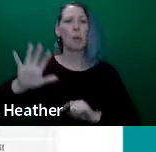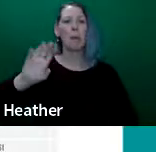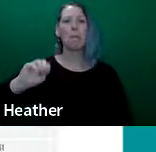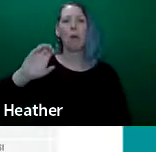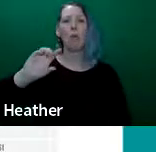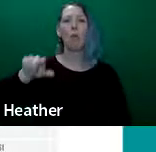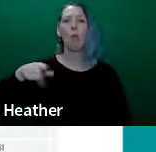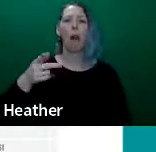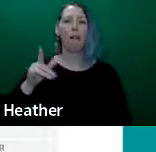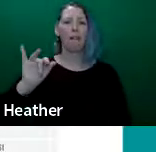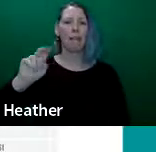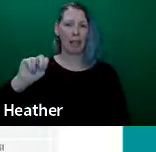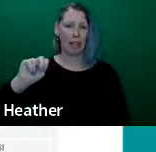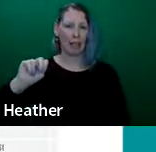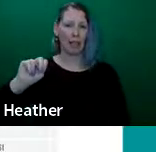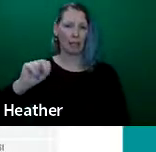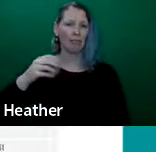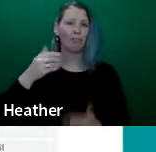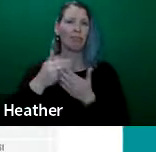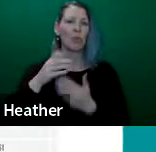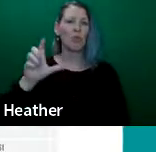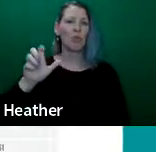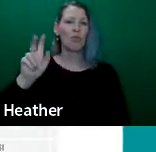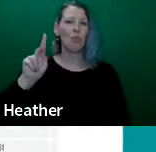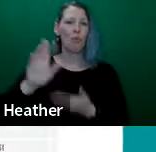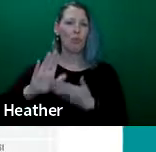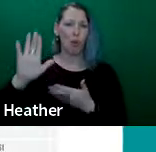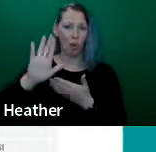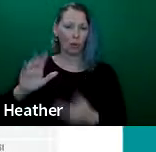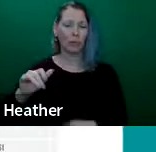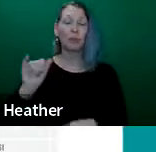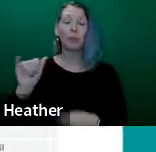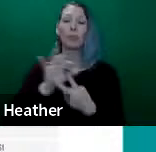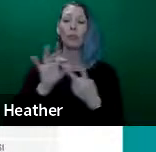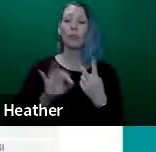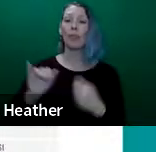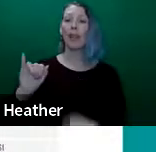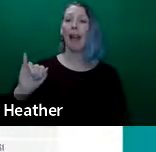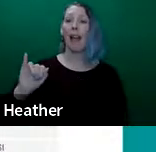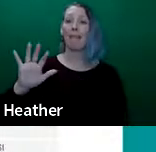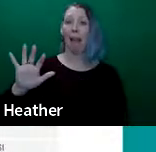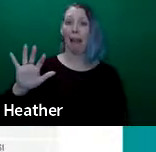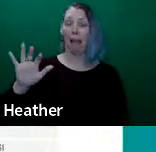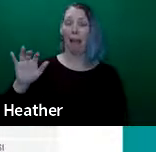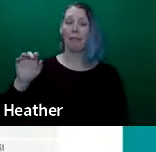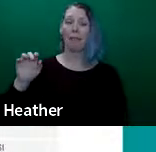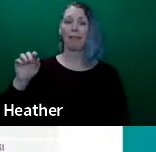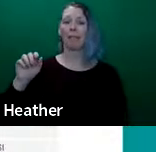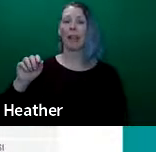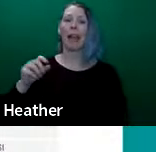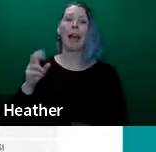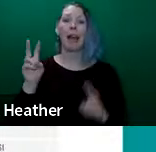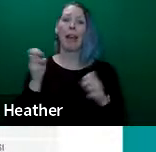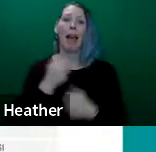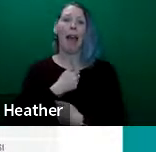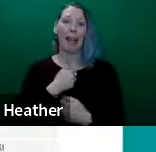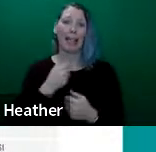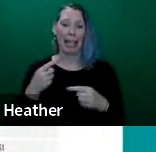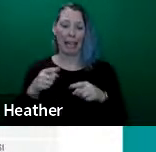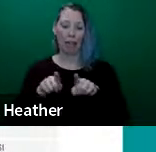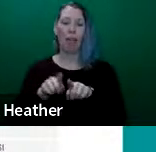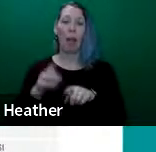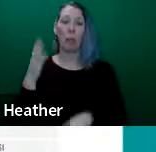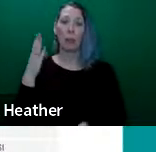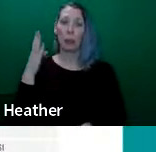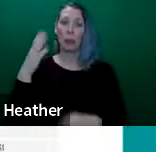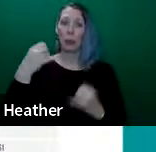and terminated near Clark College. The options that are I-5 running adjacent, we like to say I-5 hugging, include the blue line